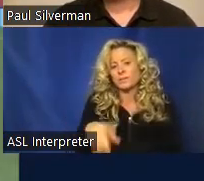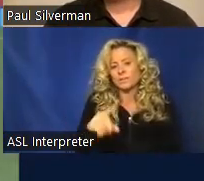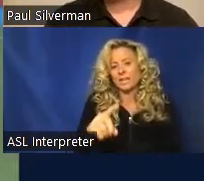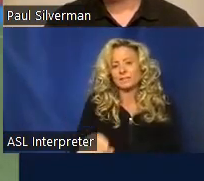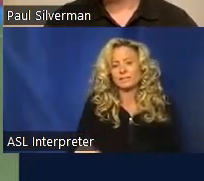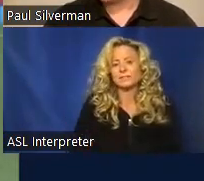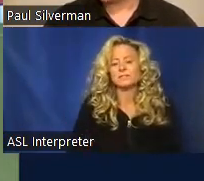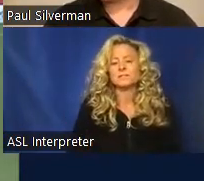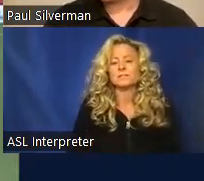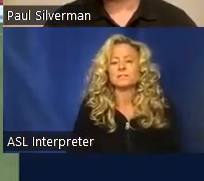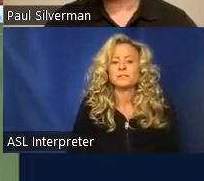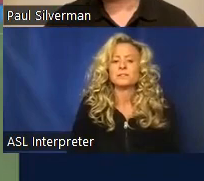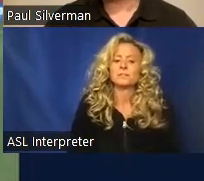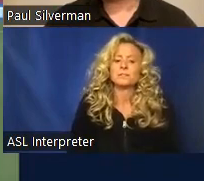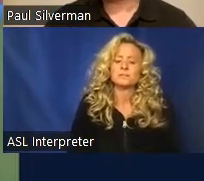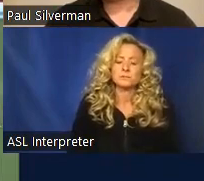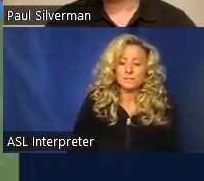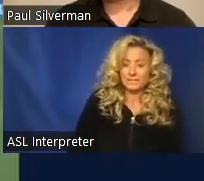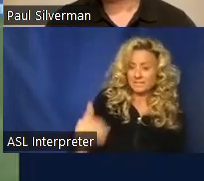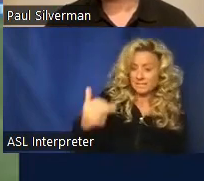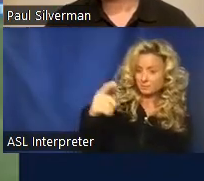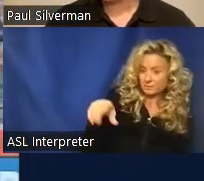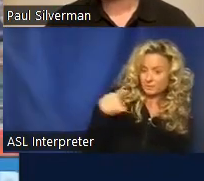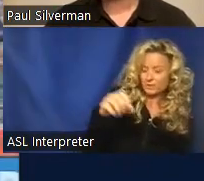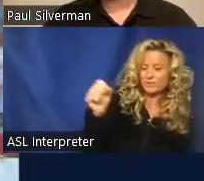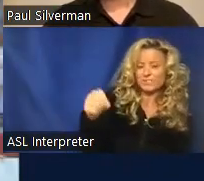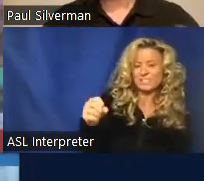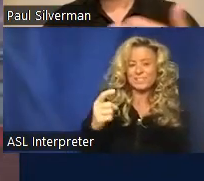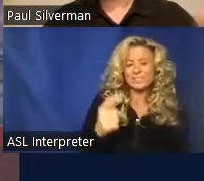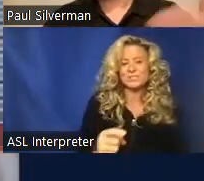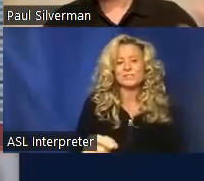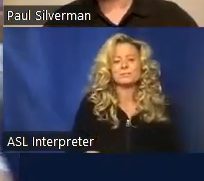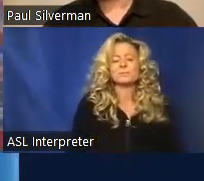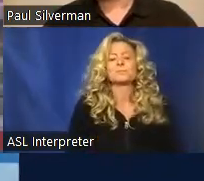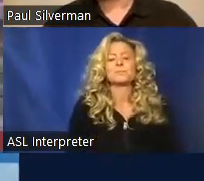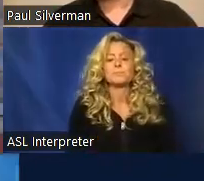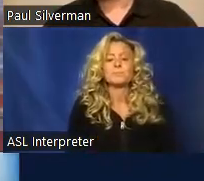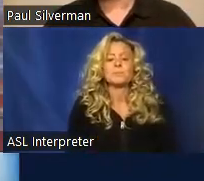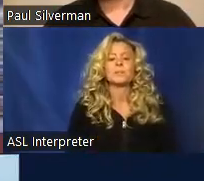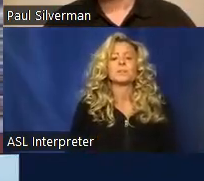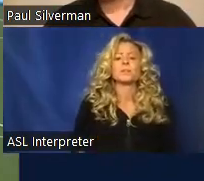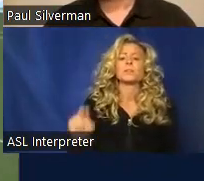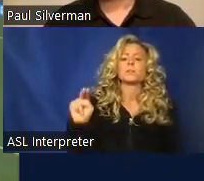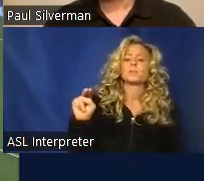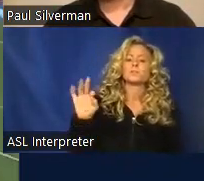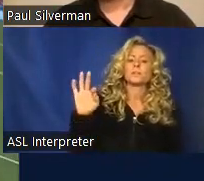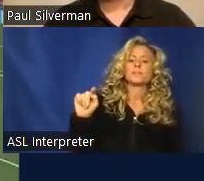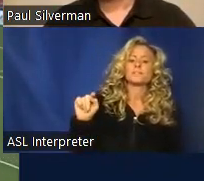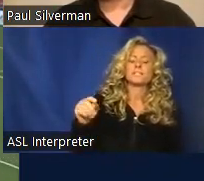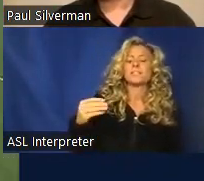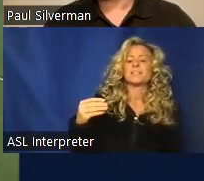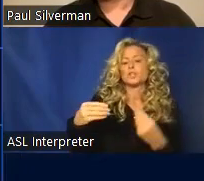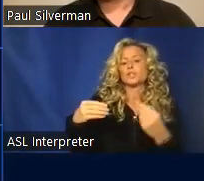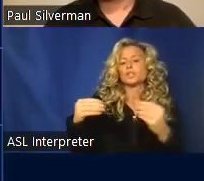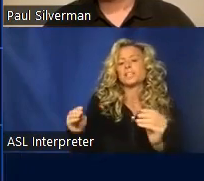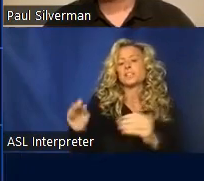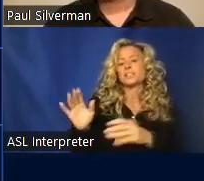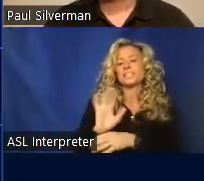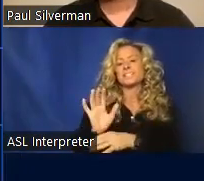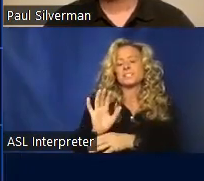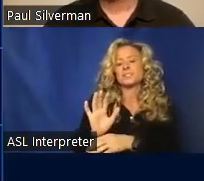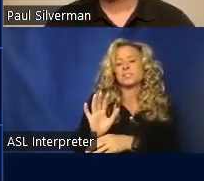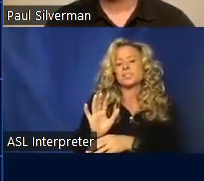so, cool. Is it playing for you? Yes, it is. So the NFT that they're selling is actually the video